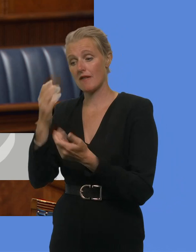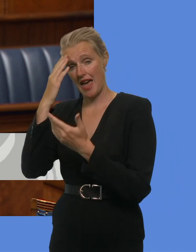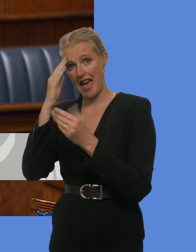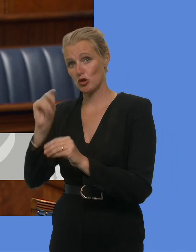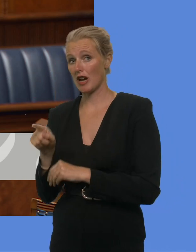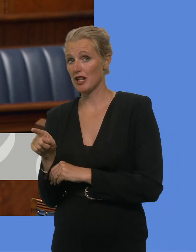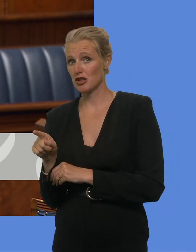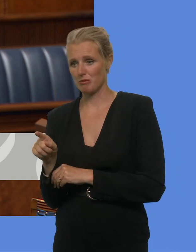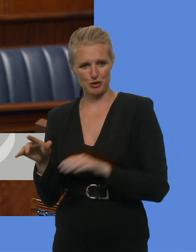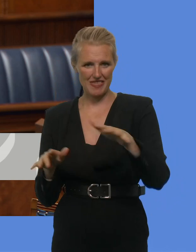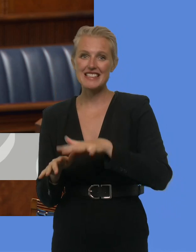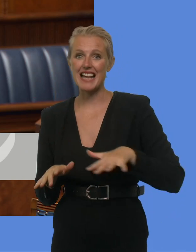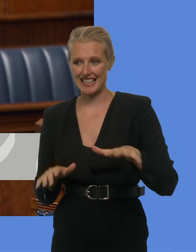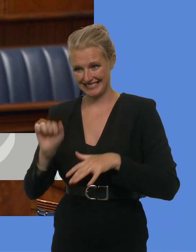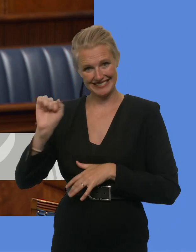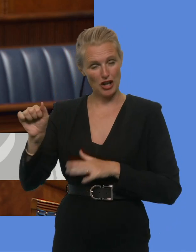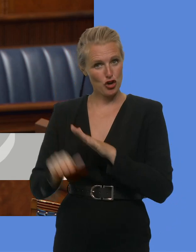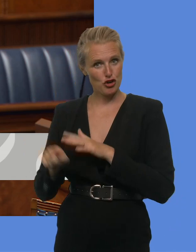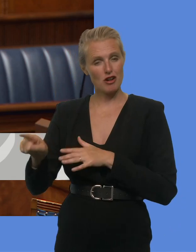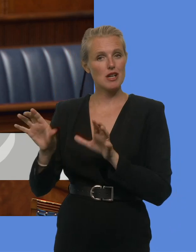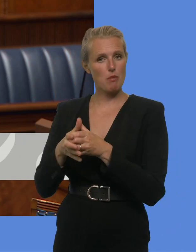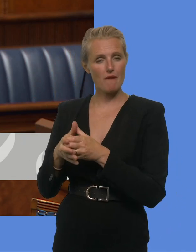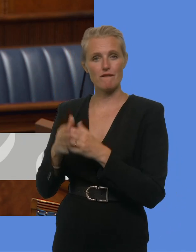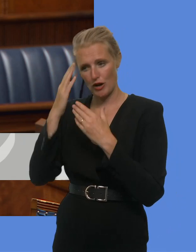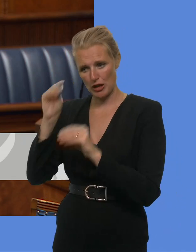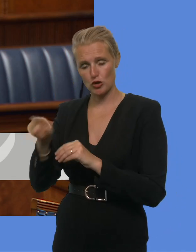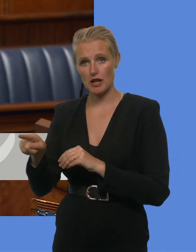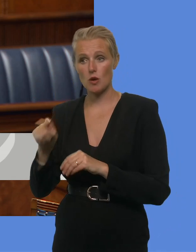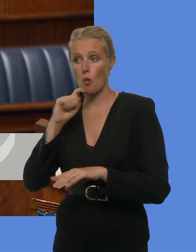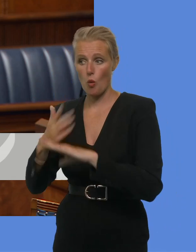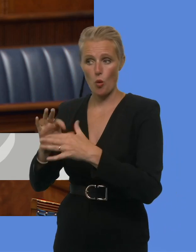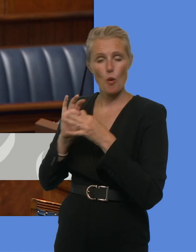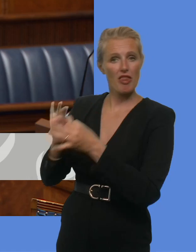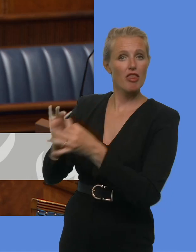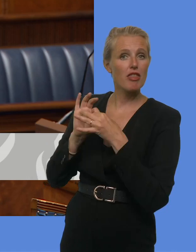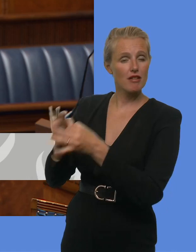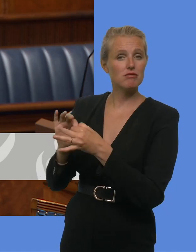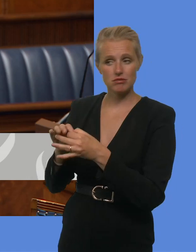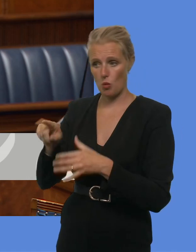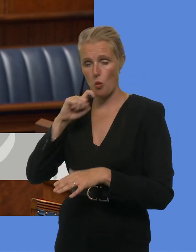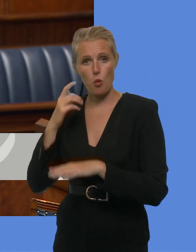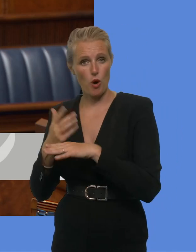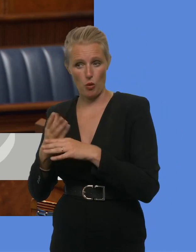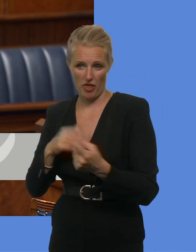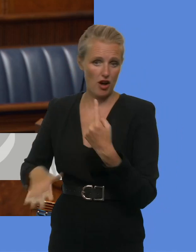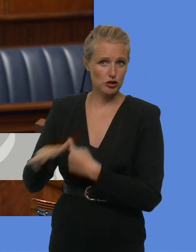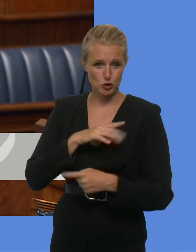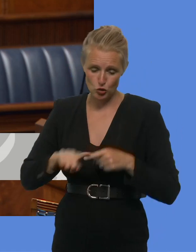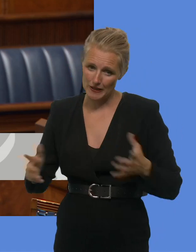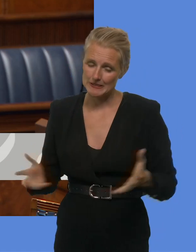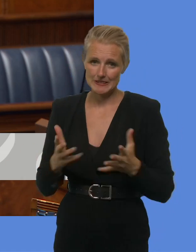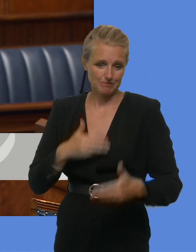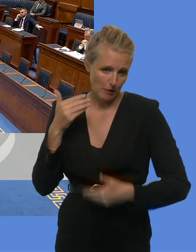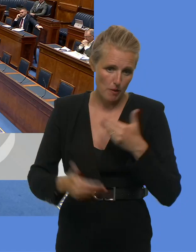that's the site, it's still owned by the department, will be working with me and with SEF in order to try to progress this important